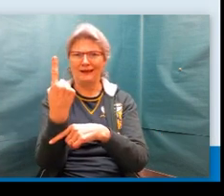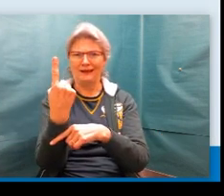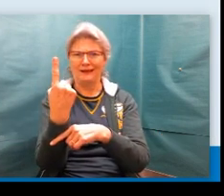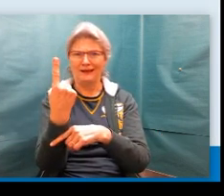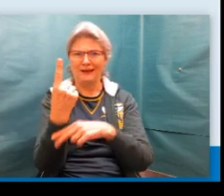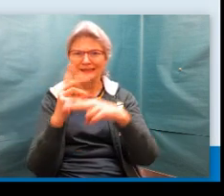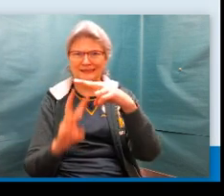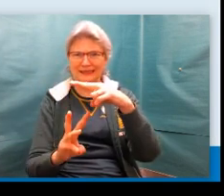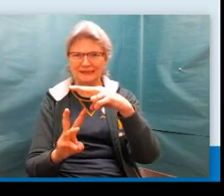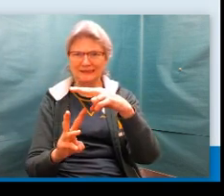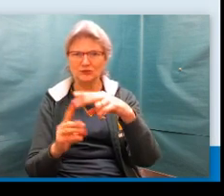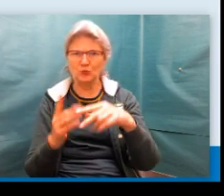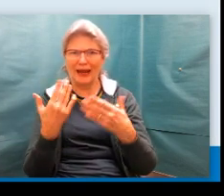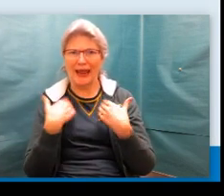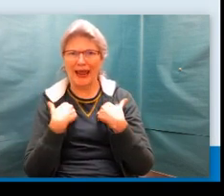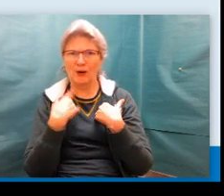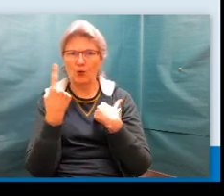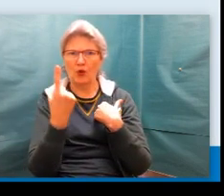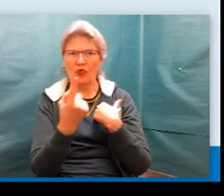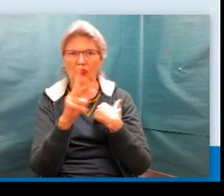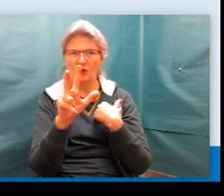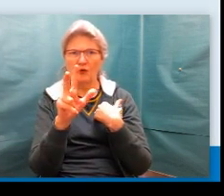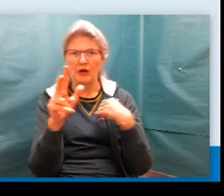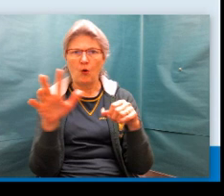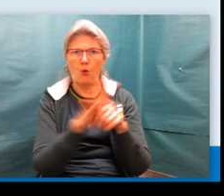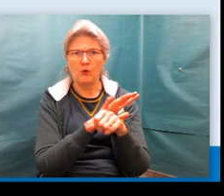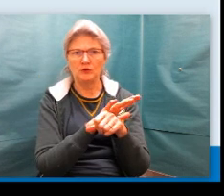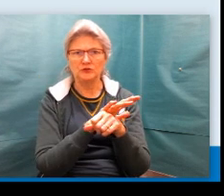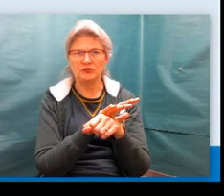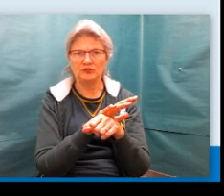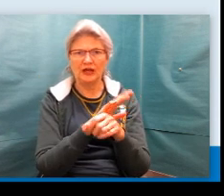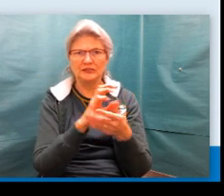which is exactly what I had here. I had 3 holes